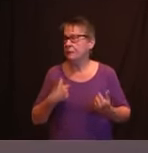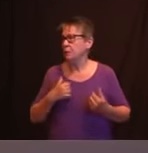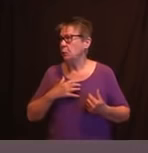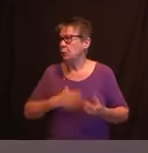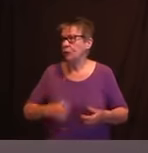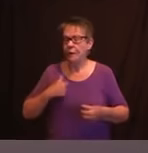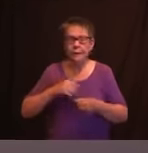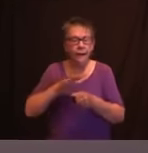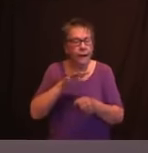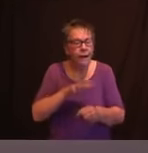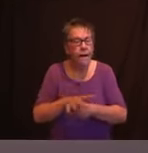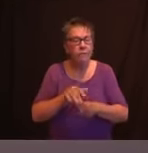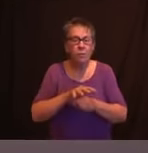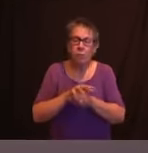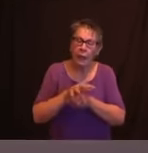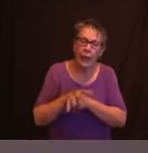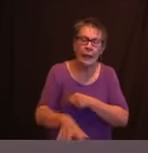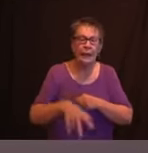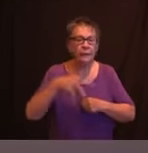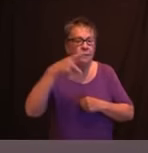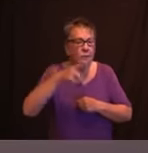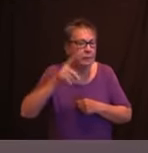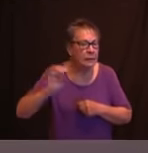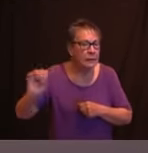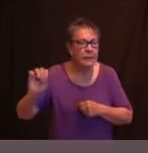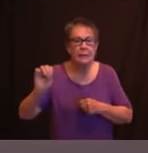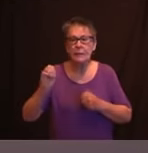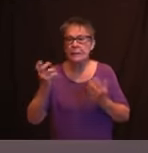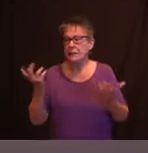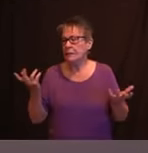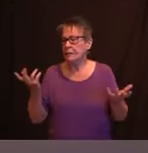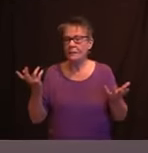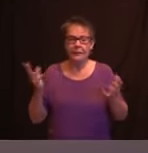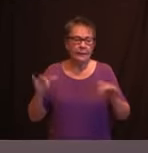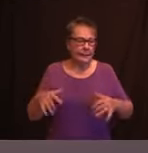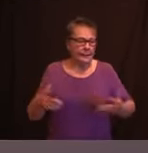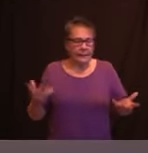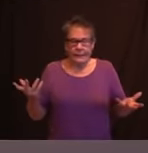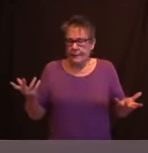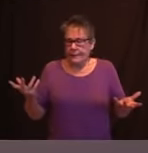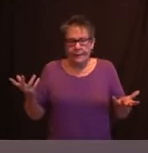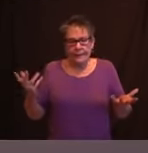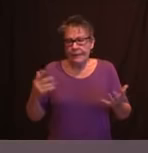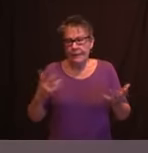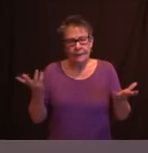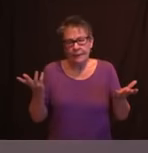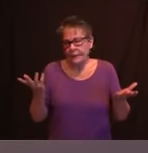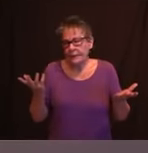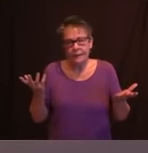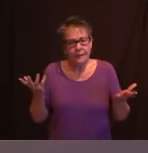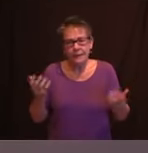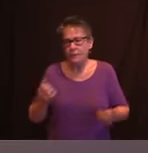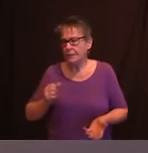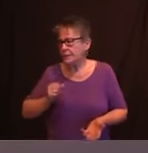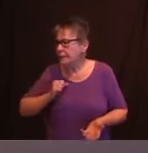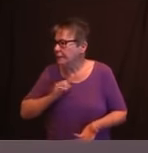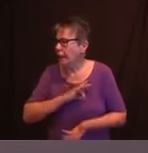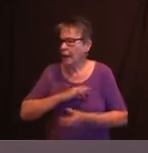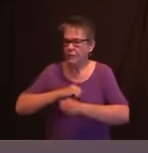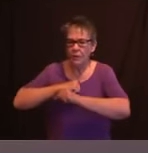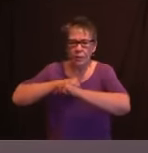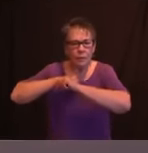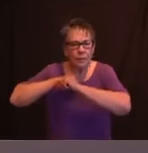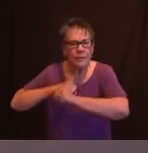the recommendations, other than the staffing ratios and staffing protections, which I love. I want to repeat, I love the single